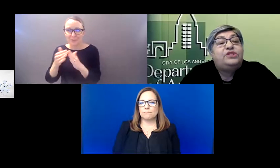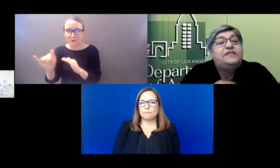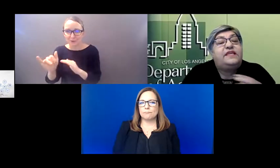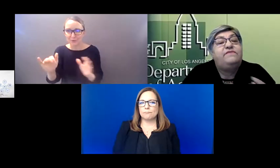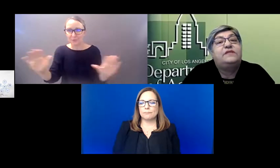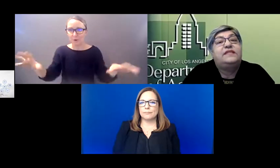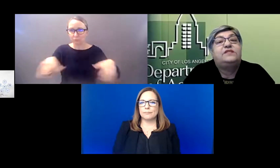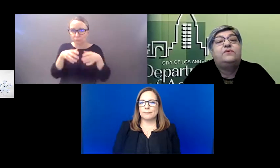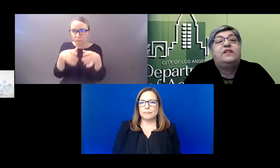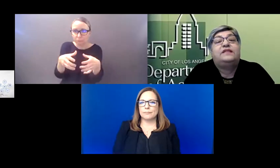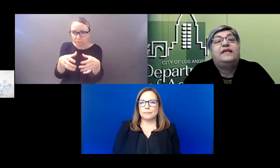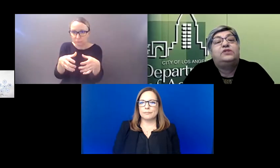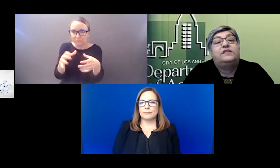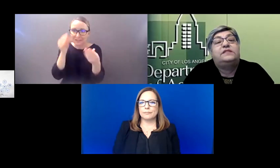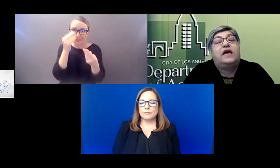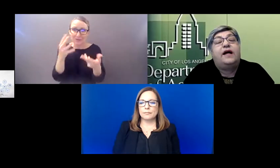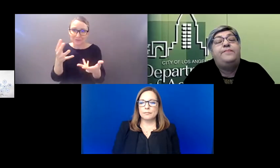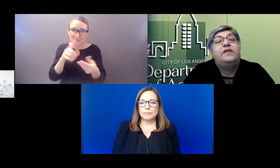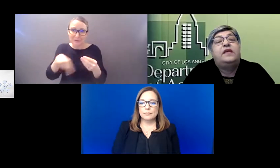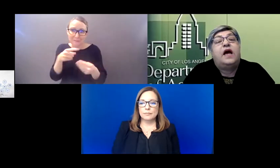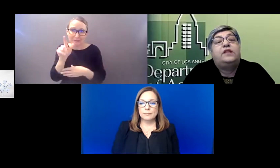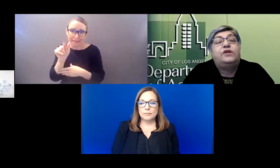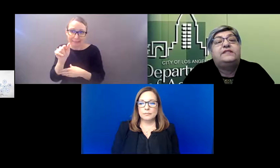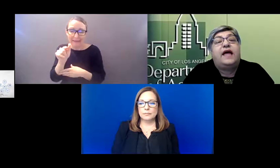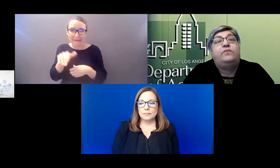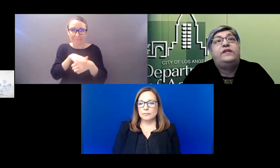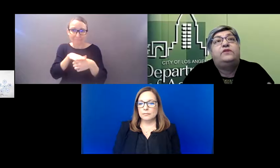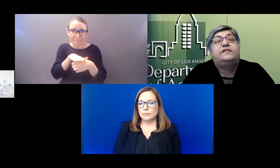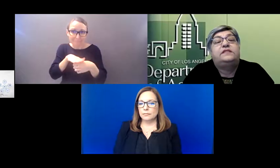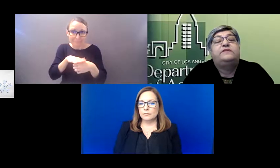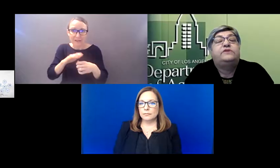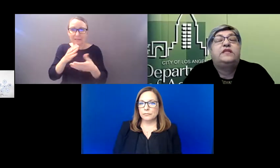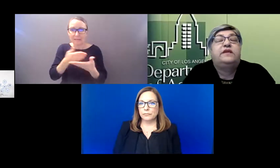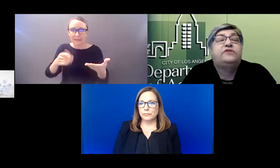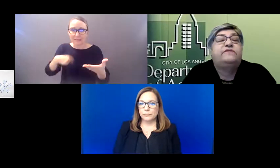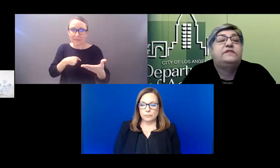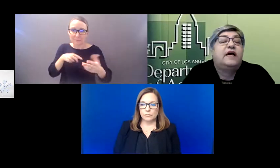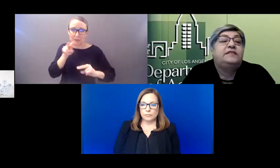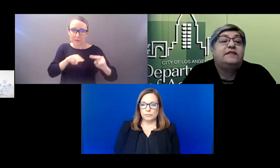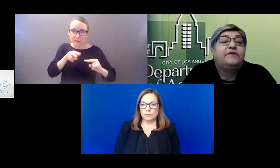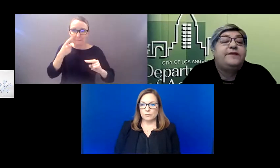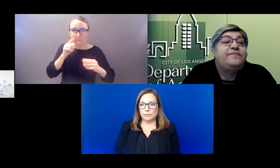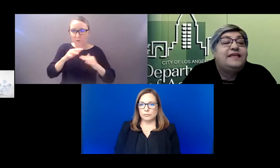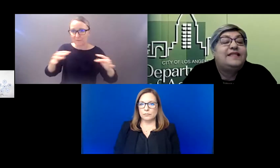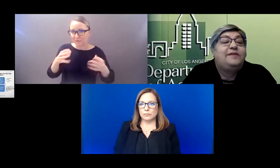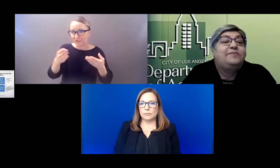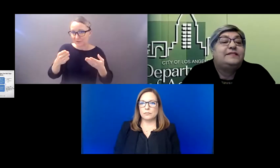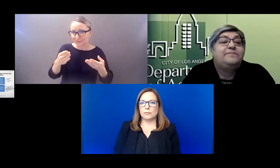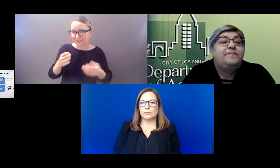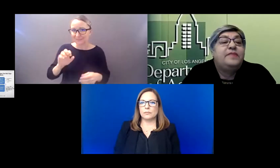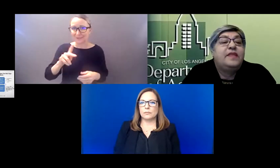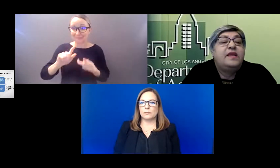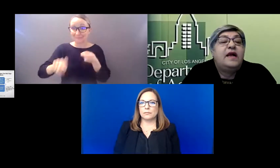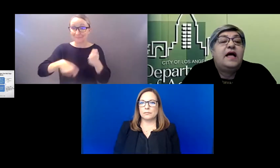that was just to give you a sense of what Los Angeles looks at when it looks at its diversity of service delivery. Next slide,